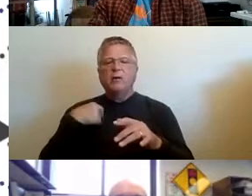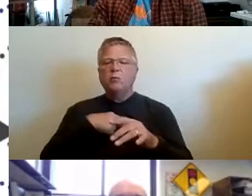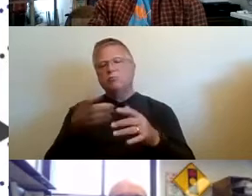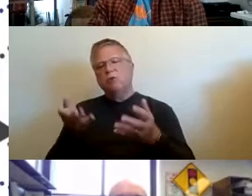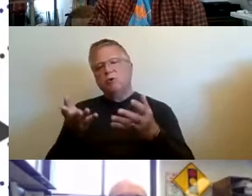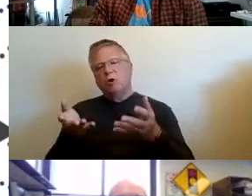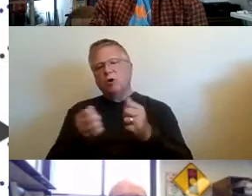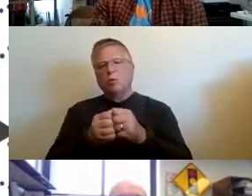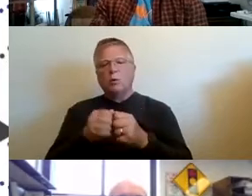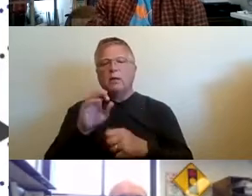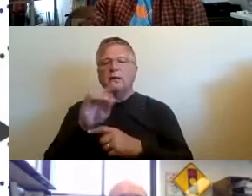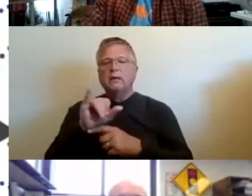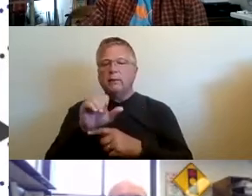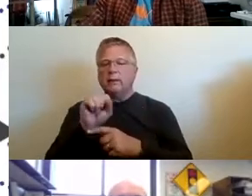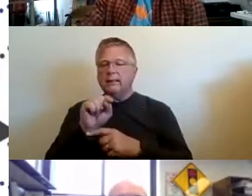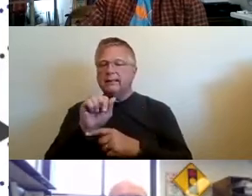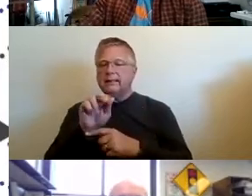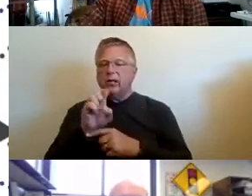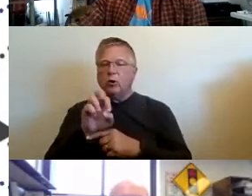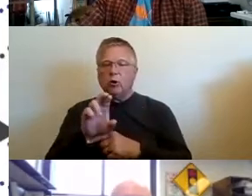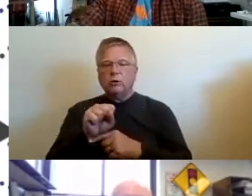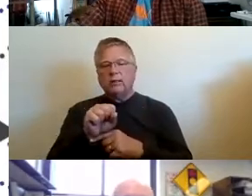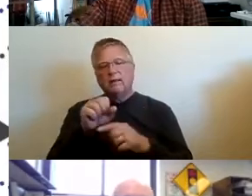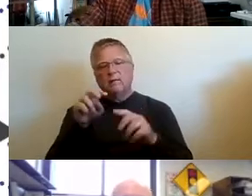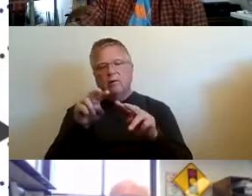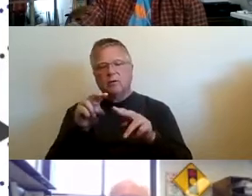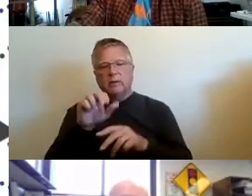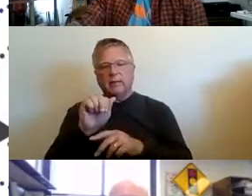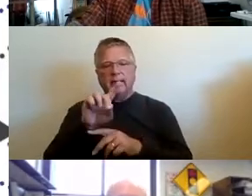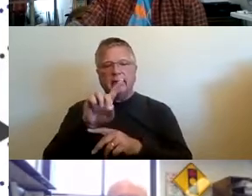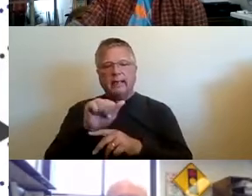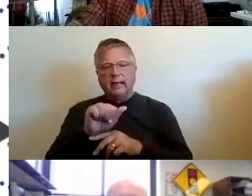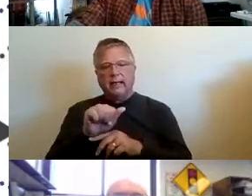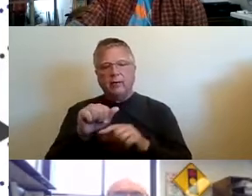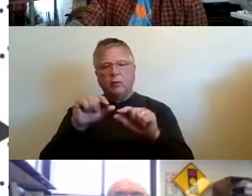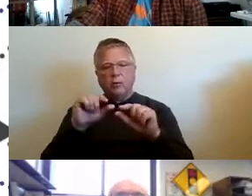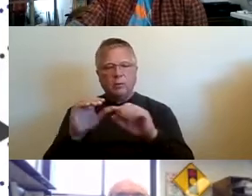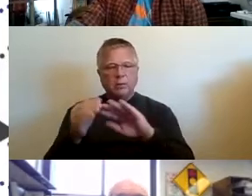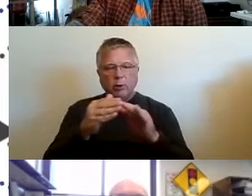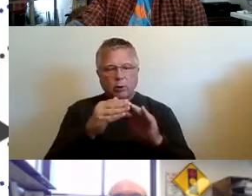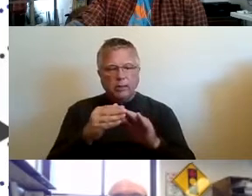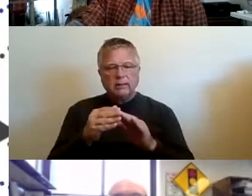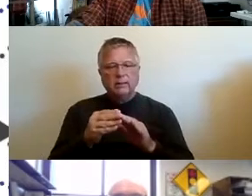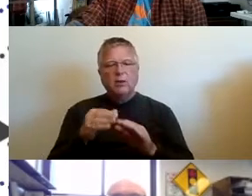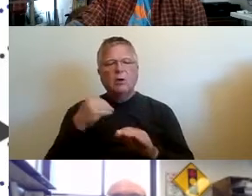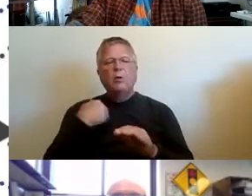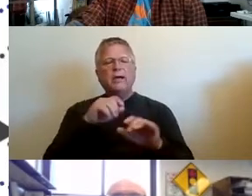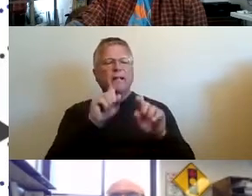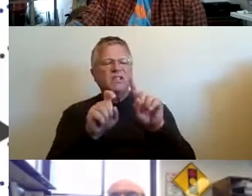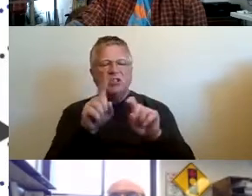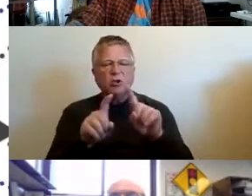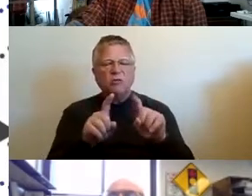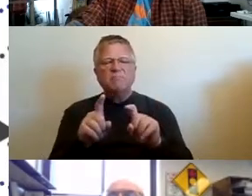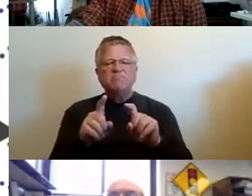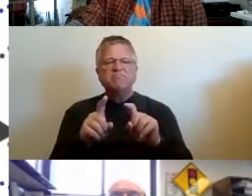community stakeholders, advocacy groups, and the ADA communities regarding those corridors. We hold a survey, and